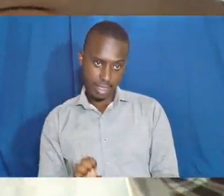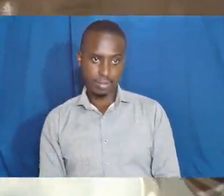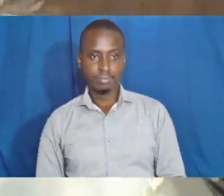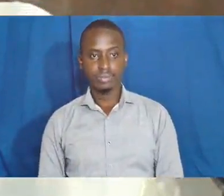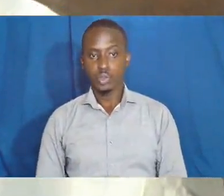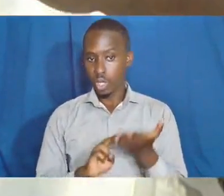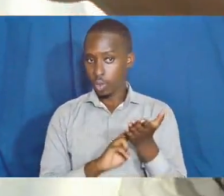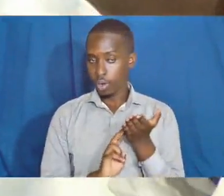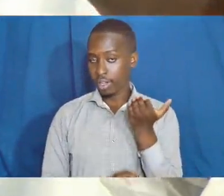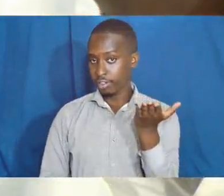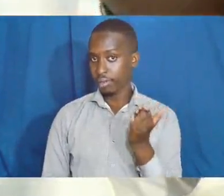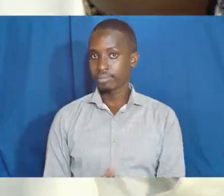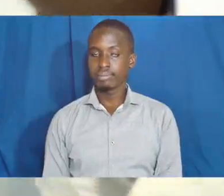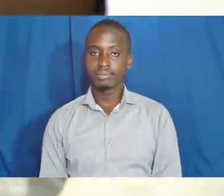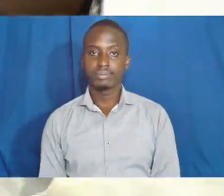vinegar.